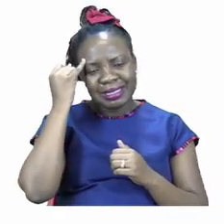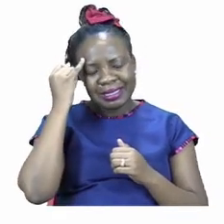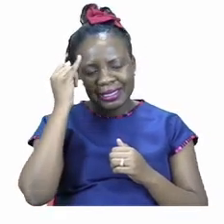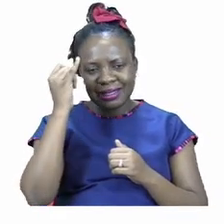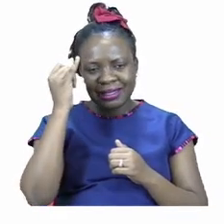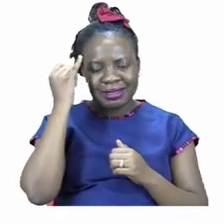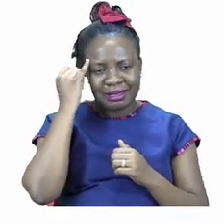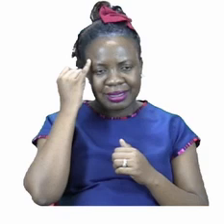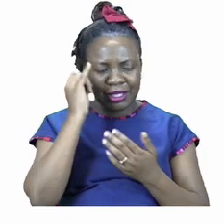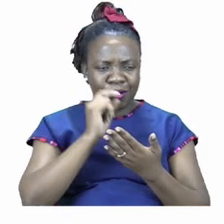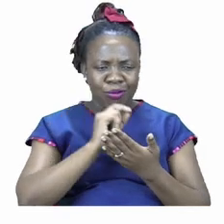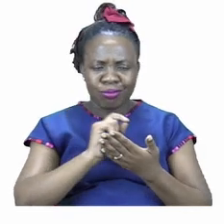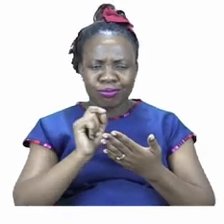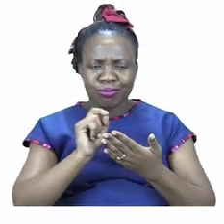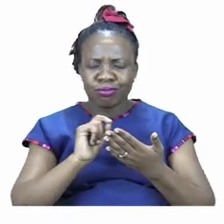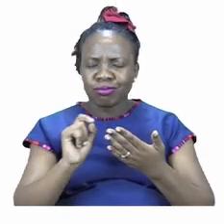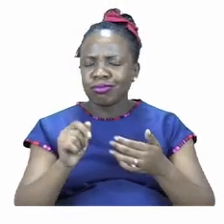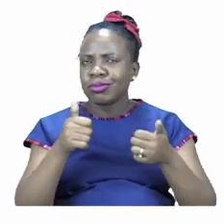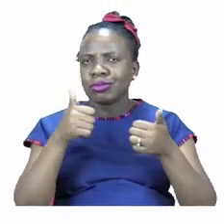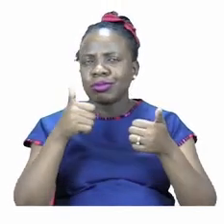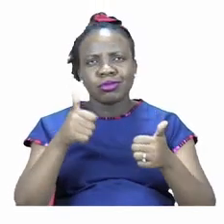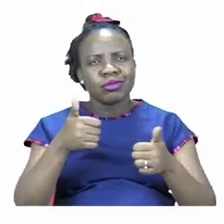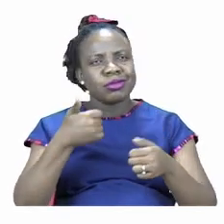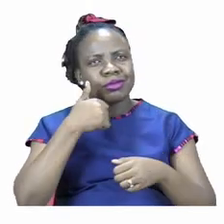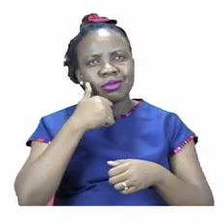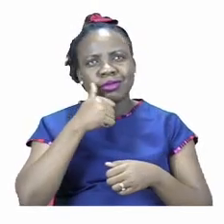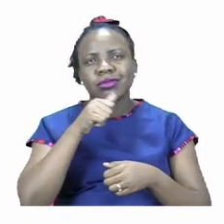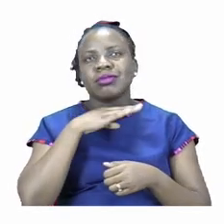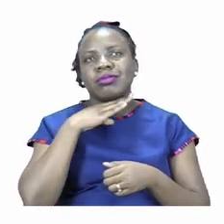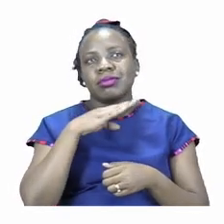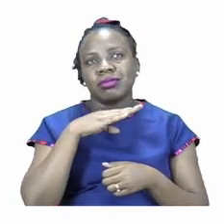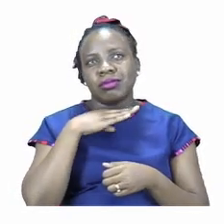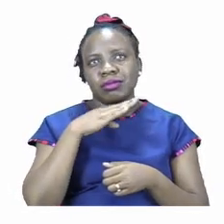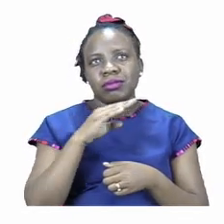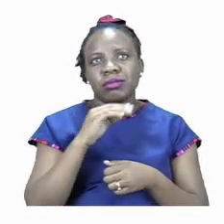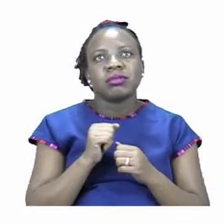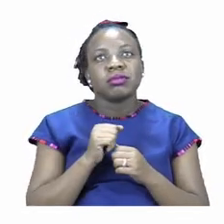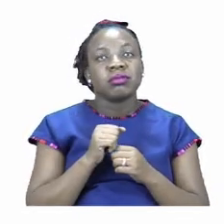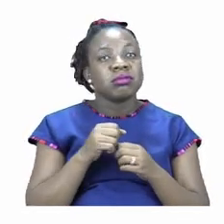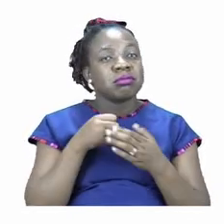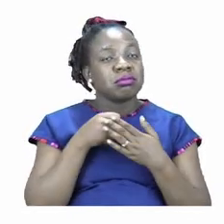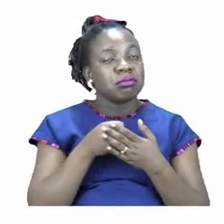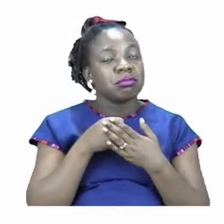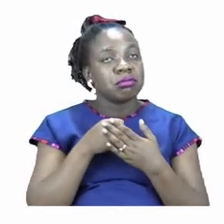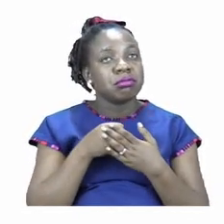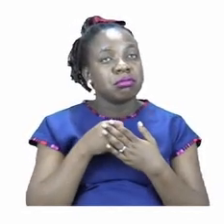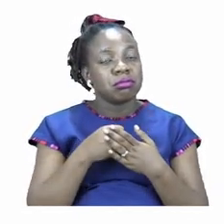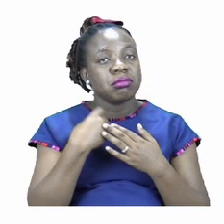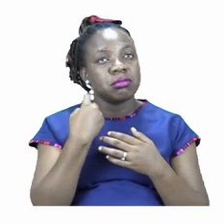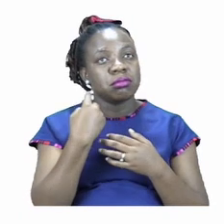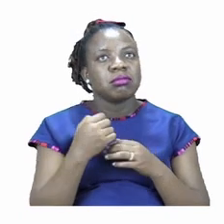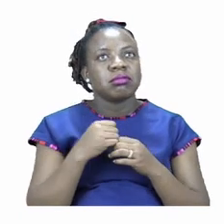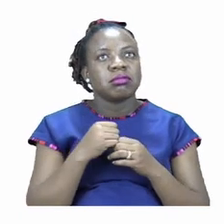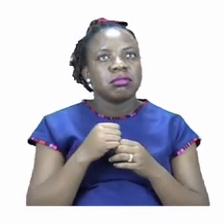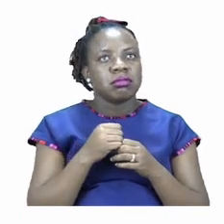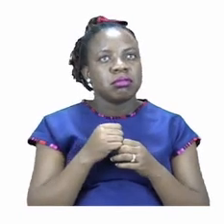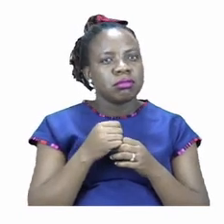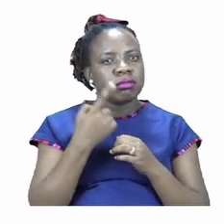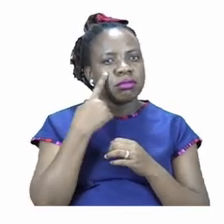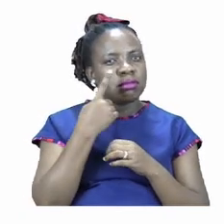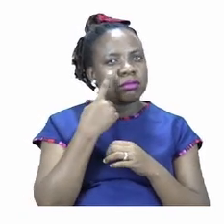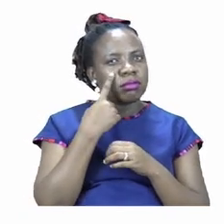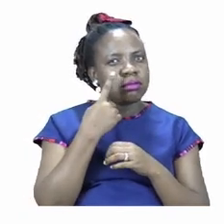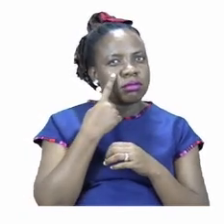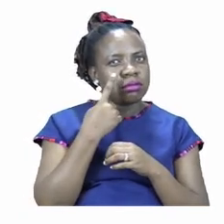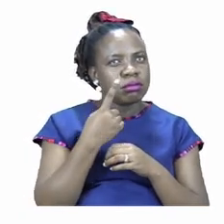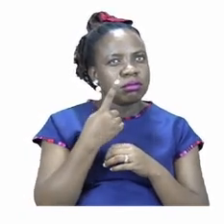story. Now, this is going to be one where you're going to try and do it by yourselves. This one says, look at the picture below and write